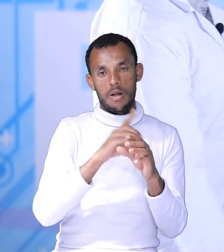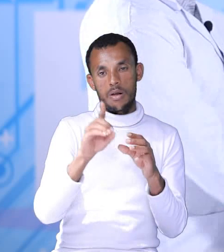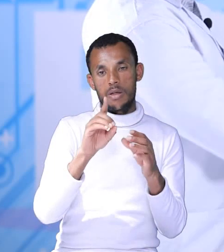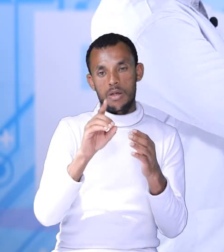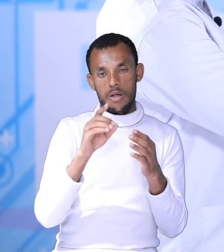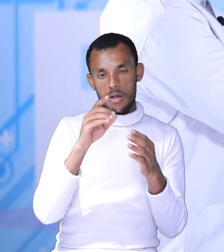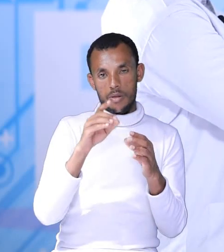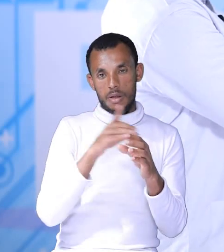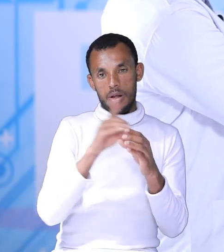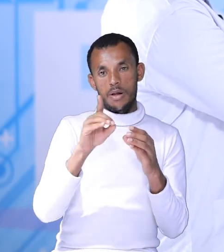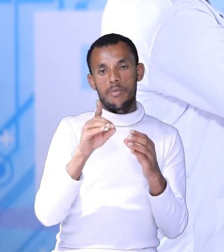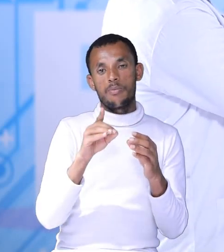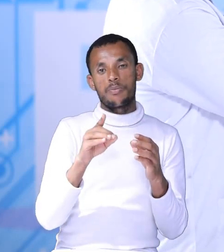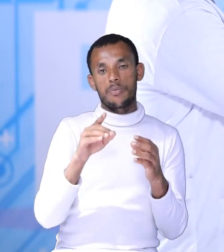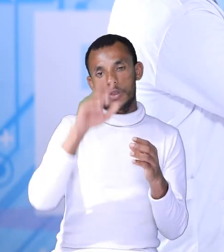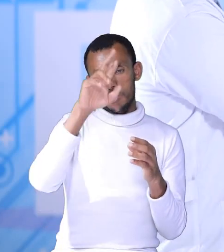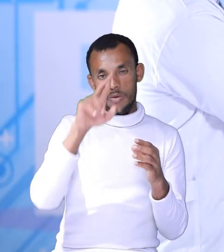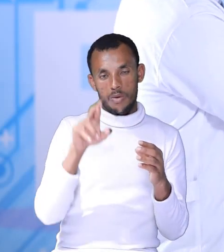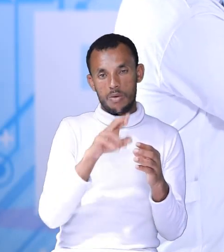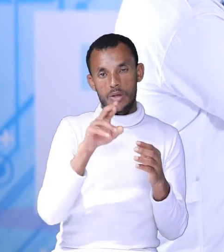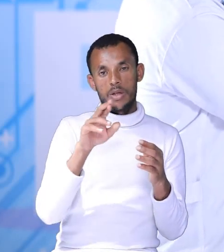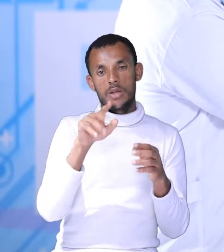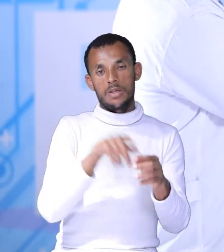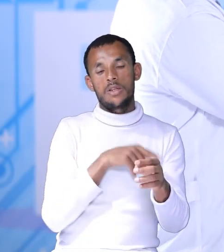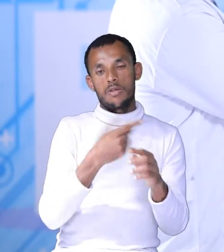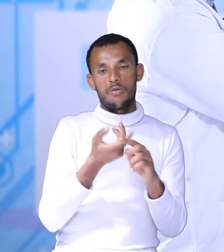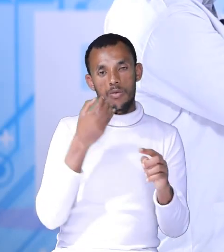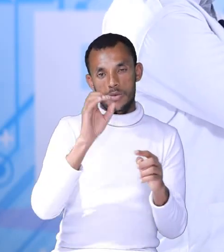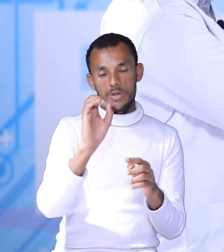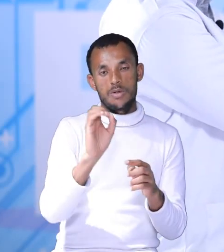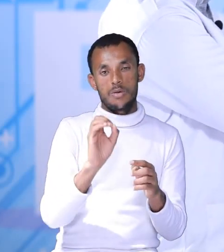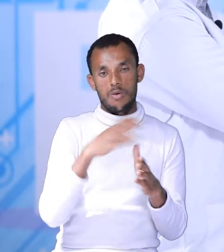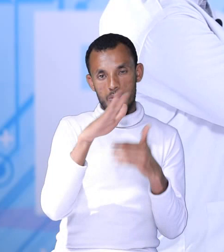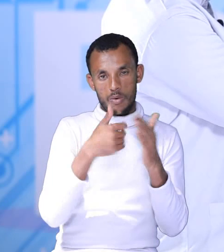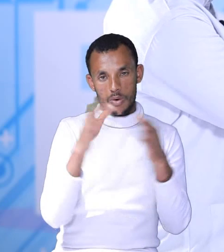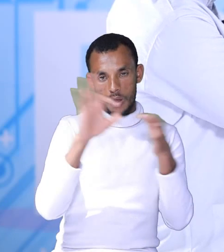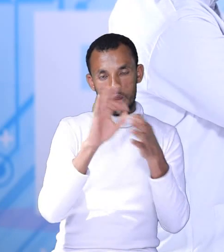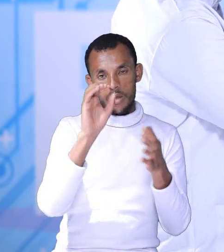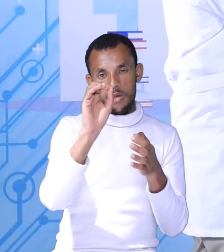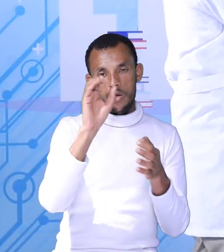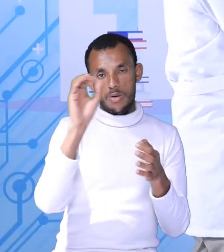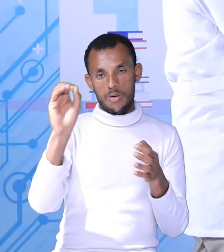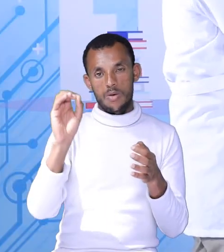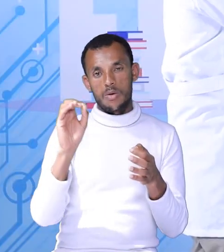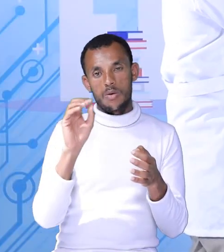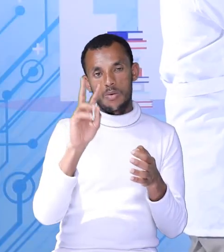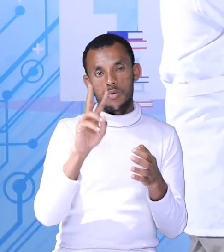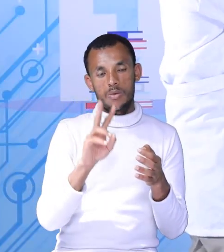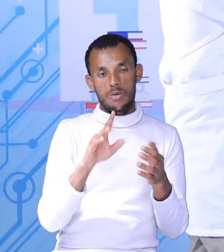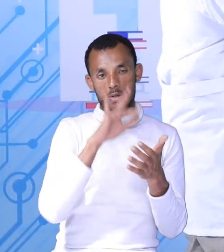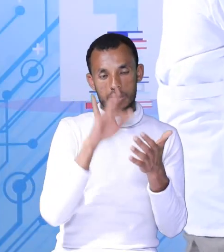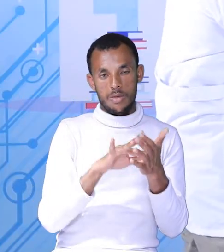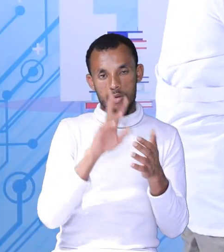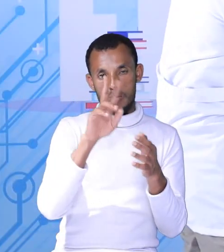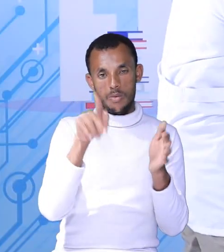square root of the distance from 0, 0 to, let's take this one. This is all coordinates 0, 0, 0 to center. So 2